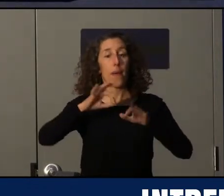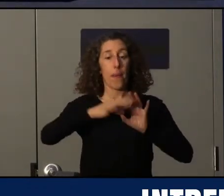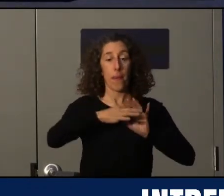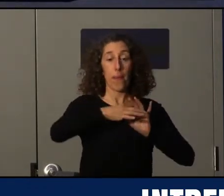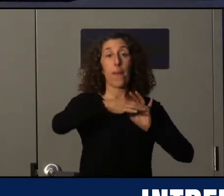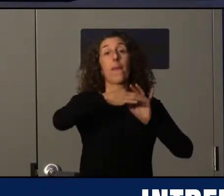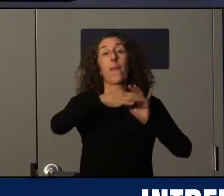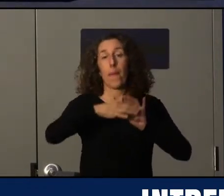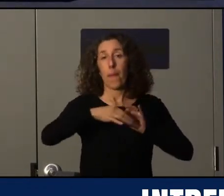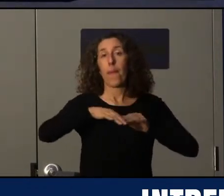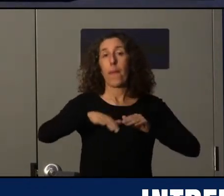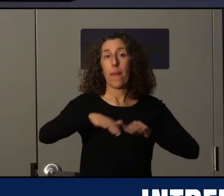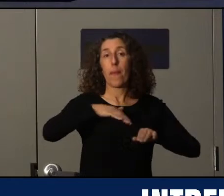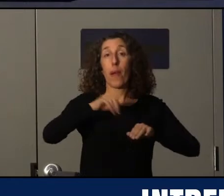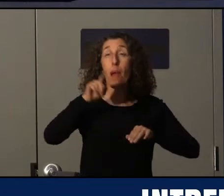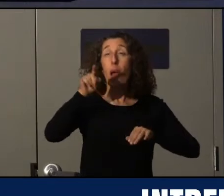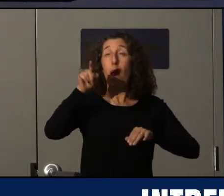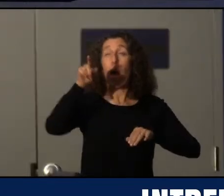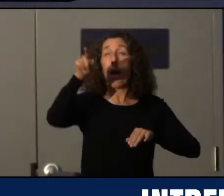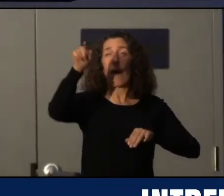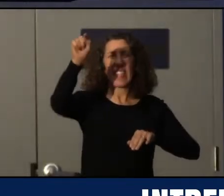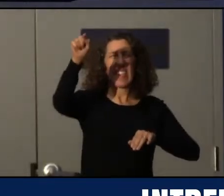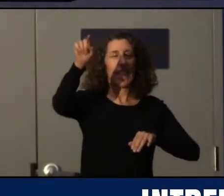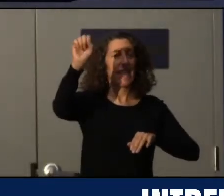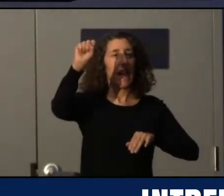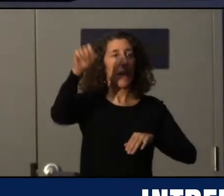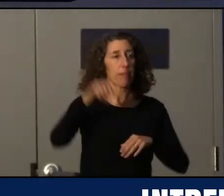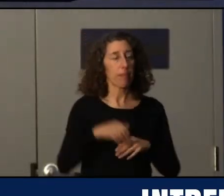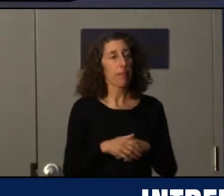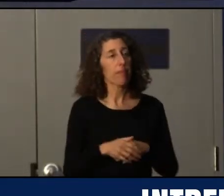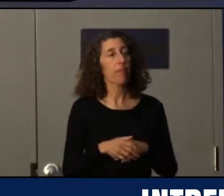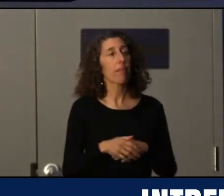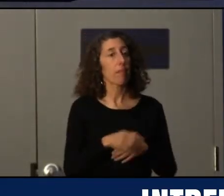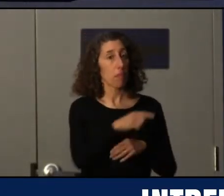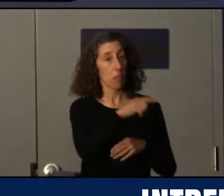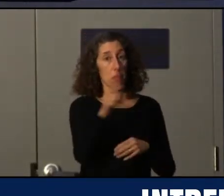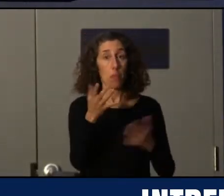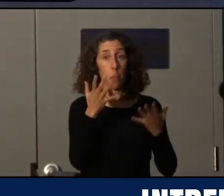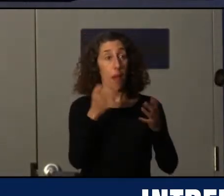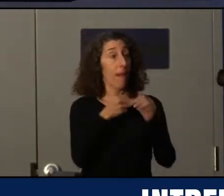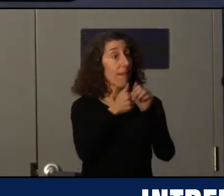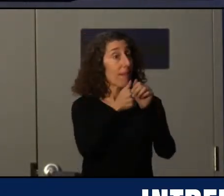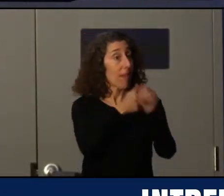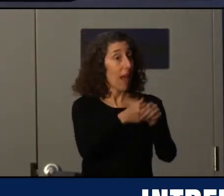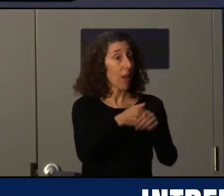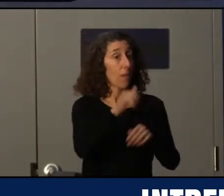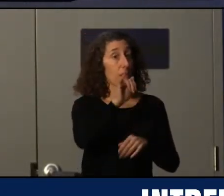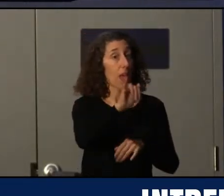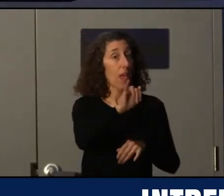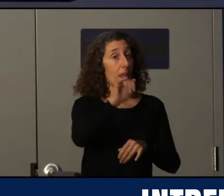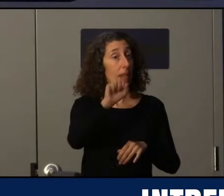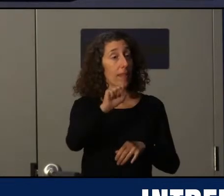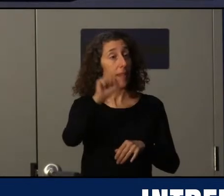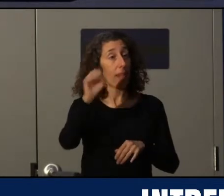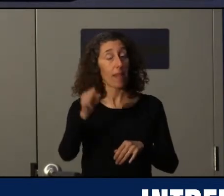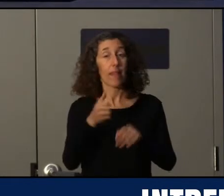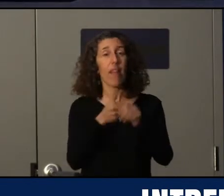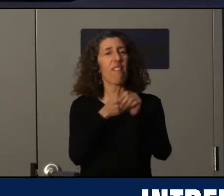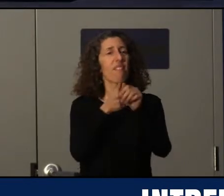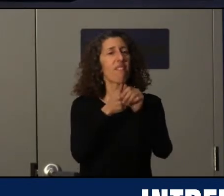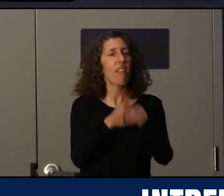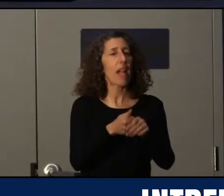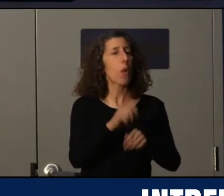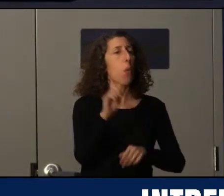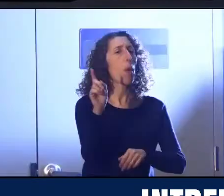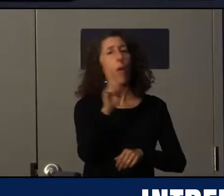interested. There's an app to follow the space station, and there's one for Hubble too, and probably other things too. You can look up at